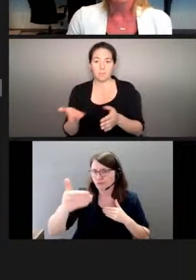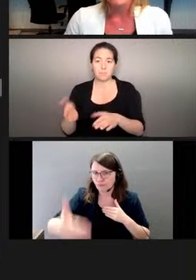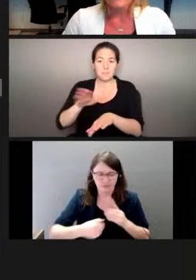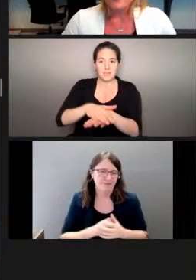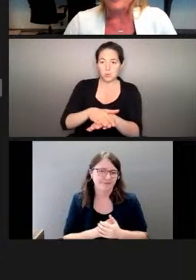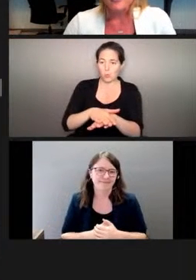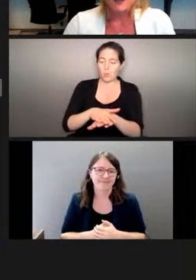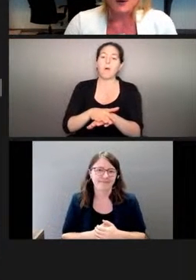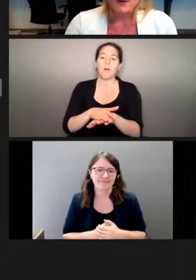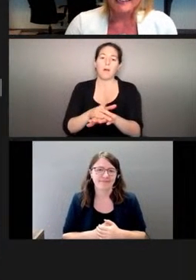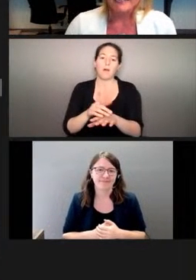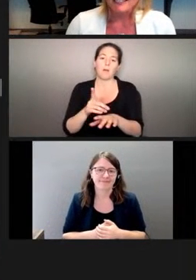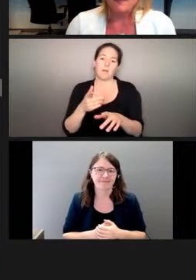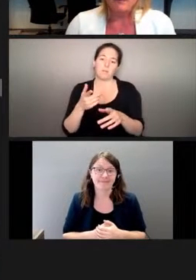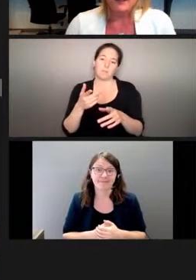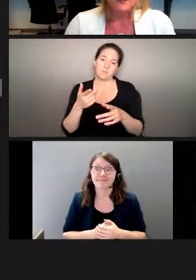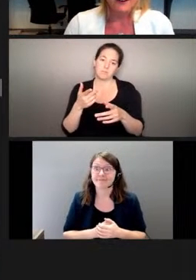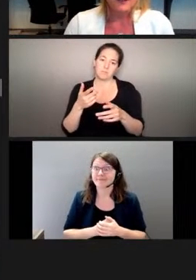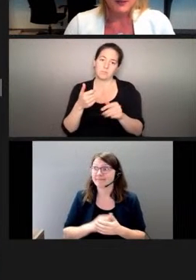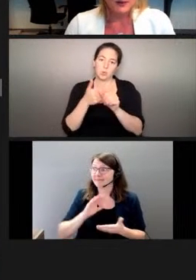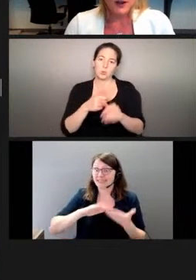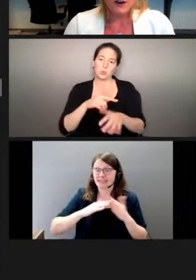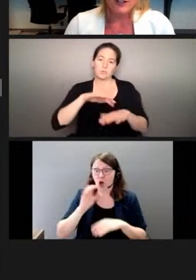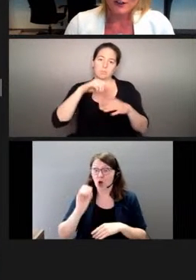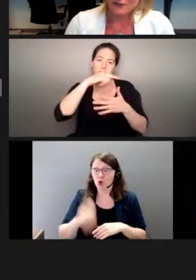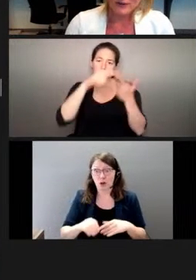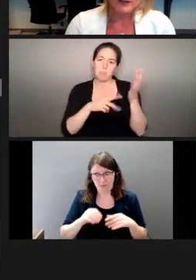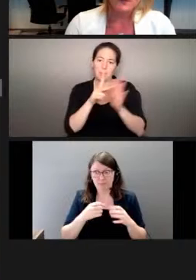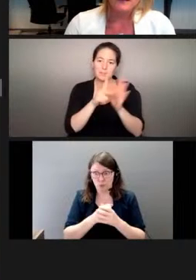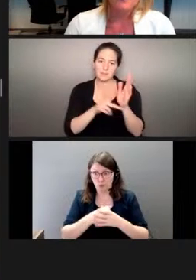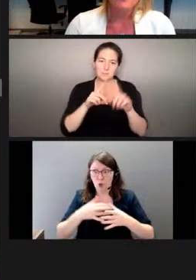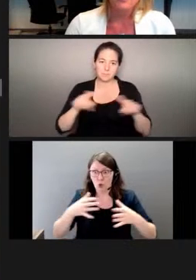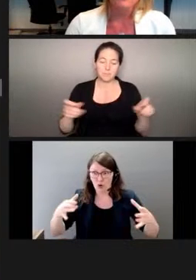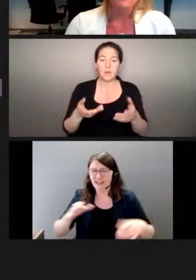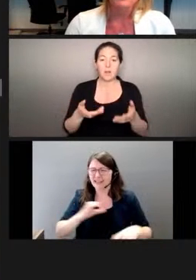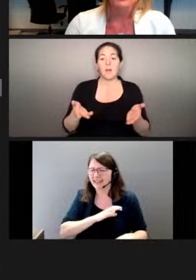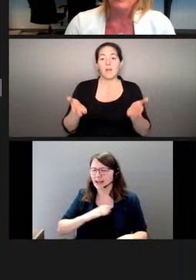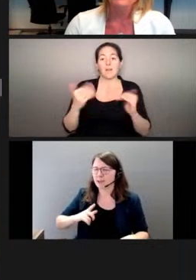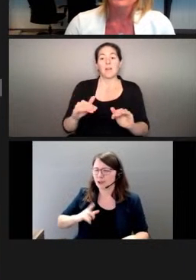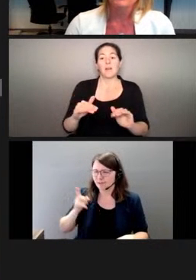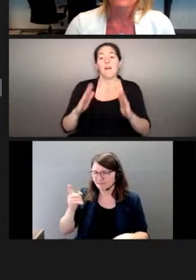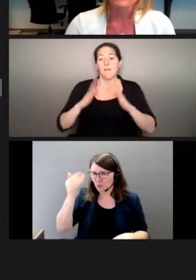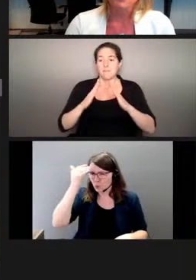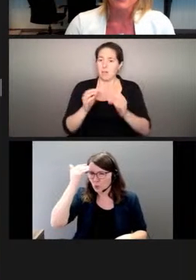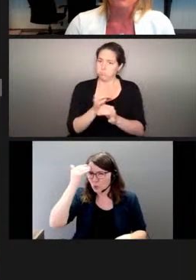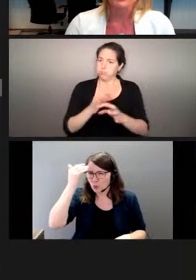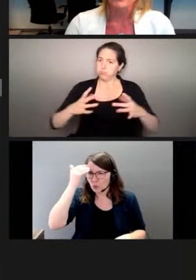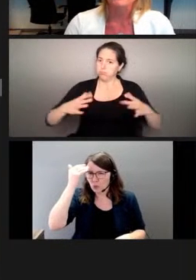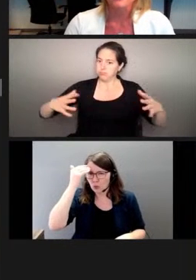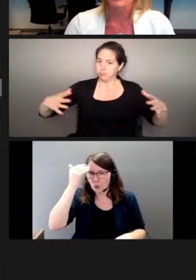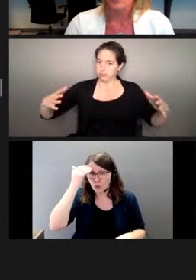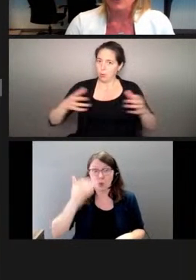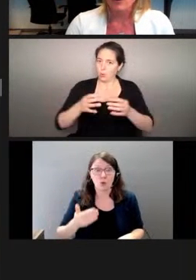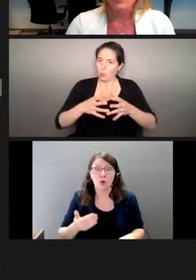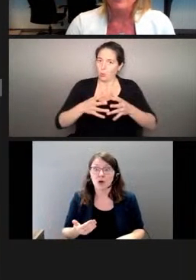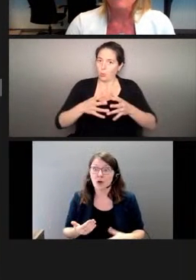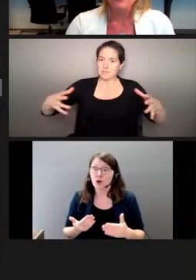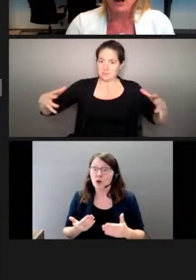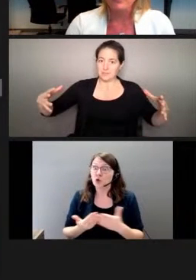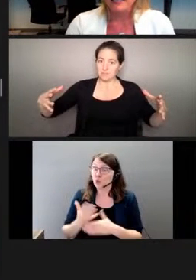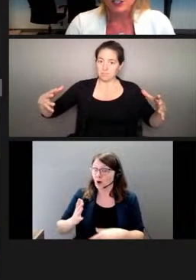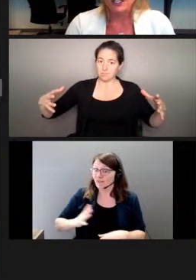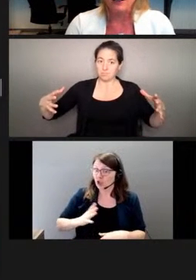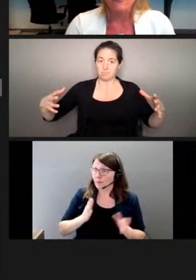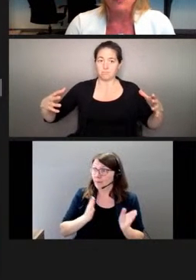So the city, of course, is growing, and as members of council are very familiar with, the draft new official plan projects that Ottawa will have